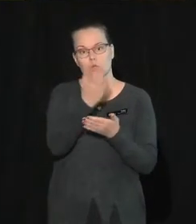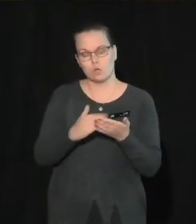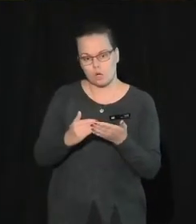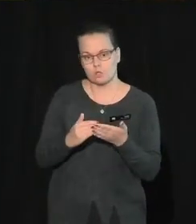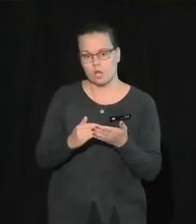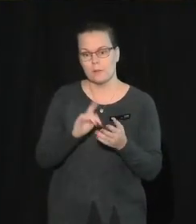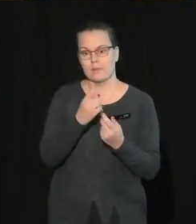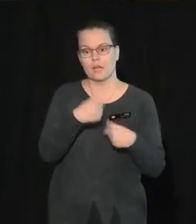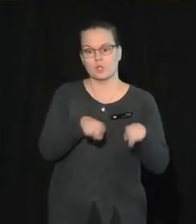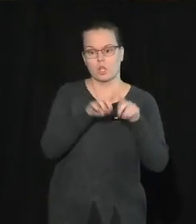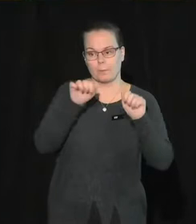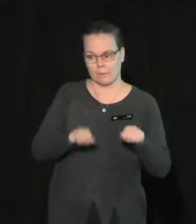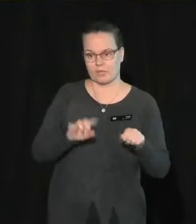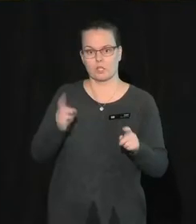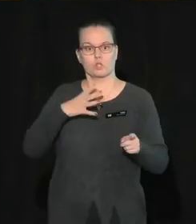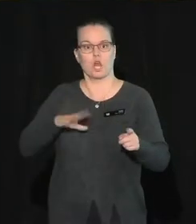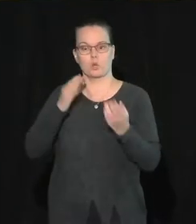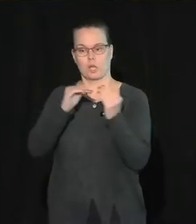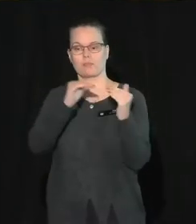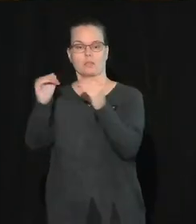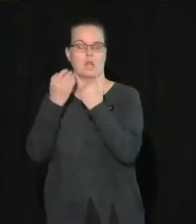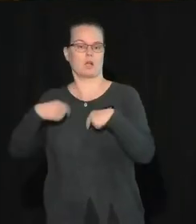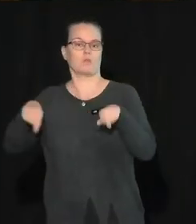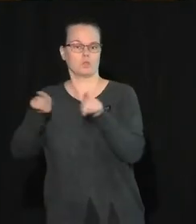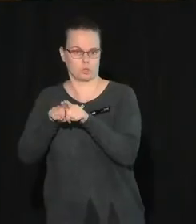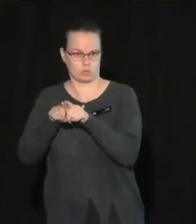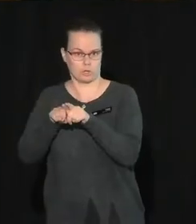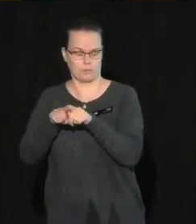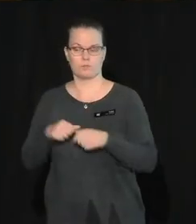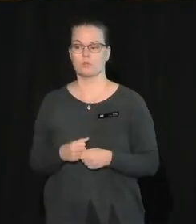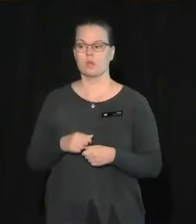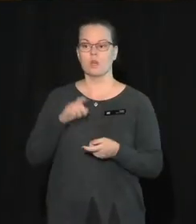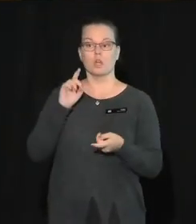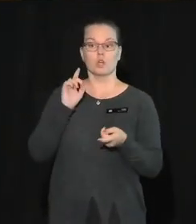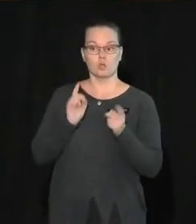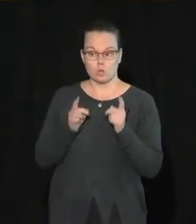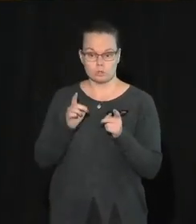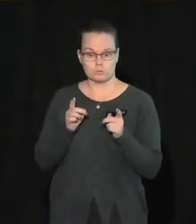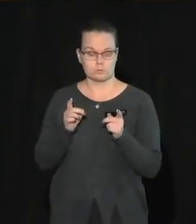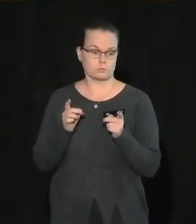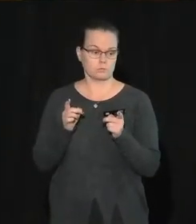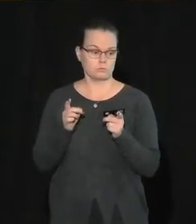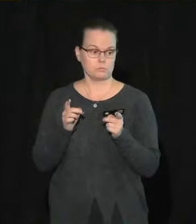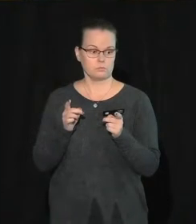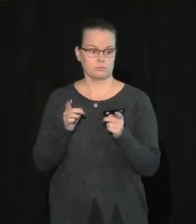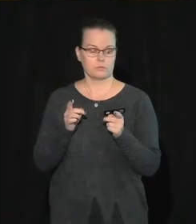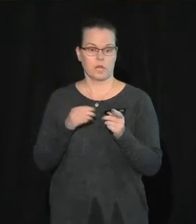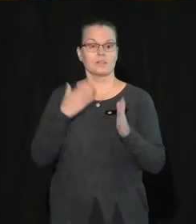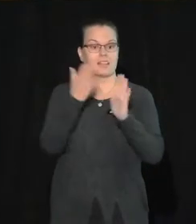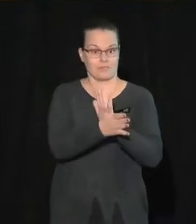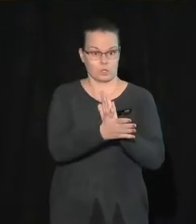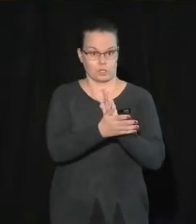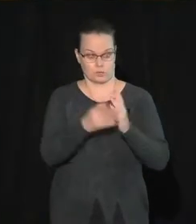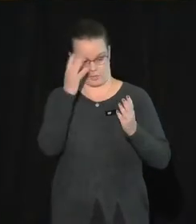Let's not forget that when you define accessibility using a set of requirements,